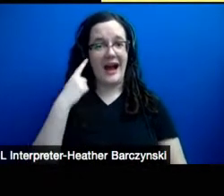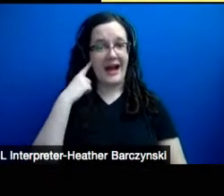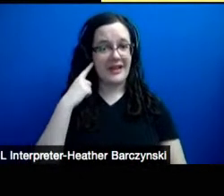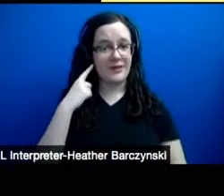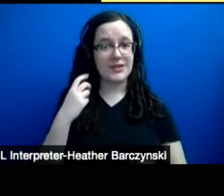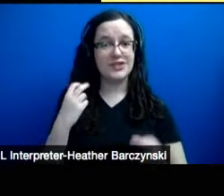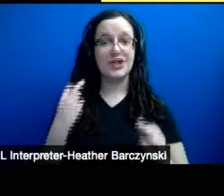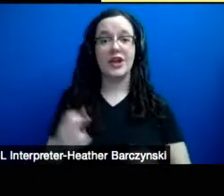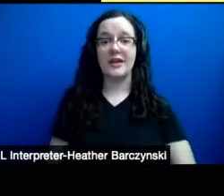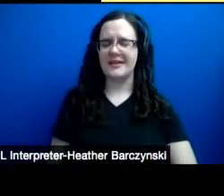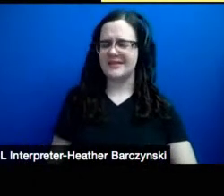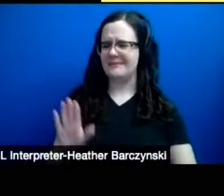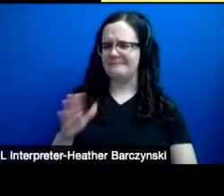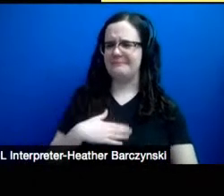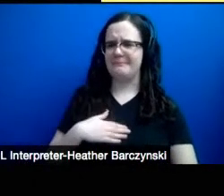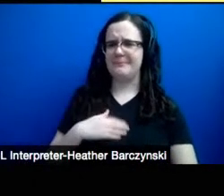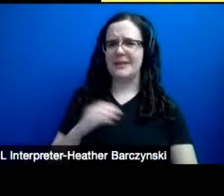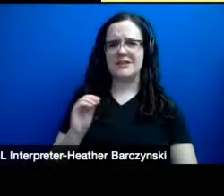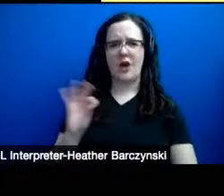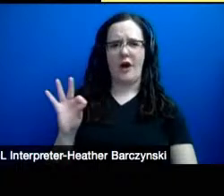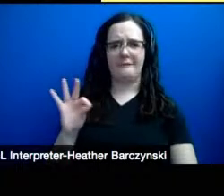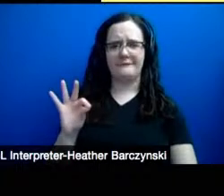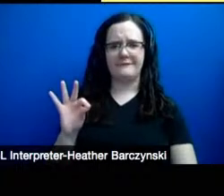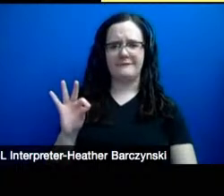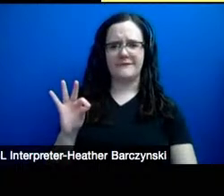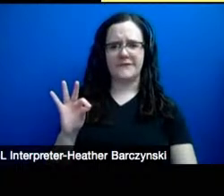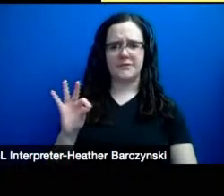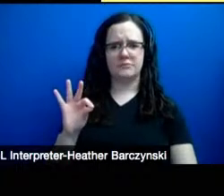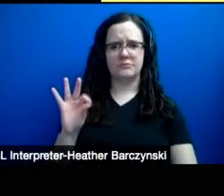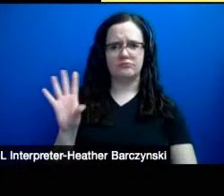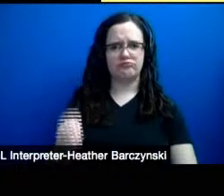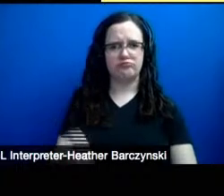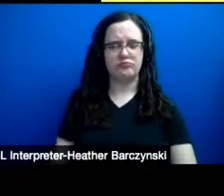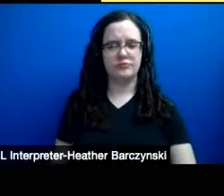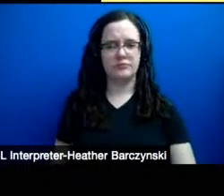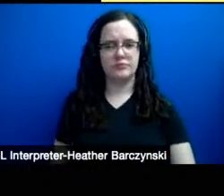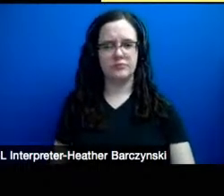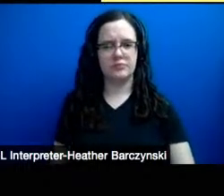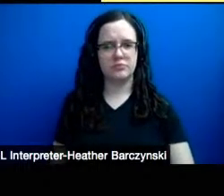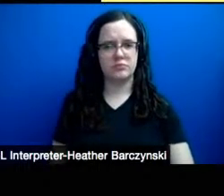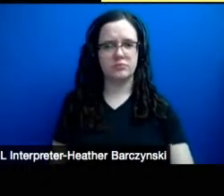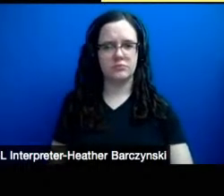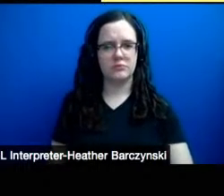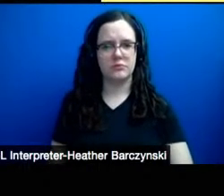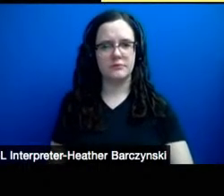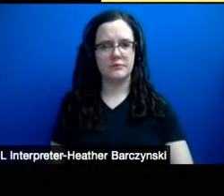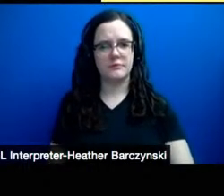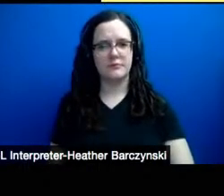Shut him off, please.